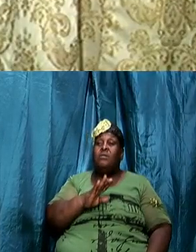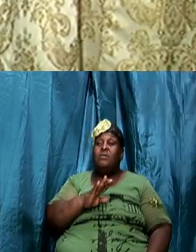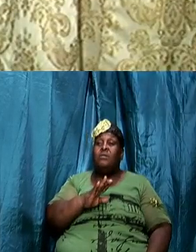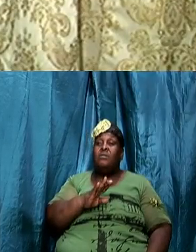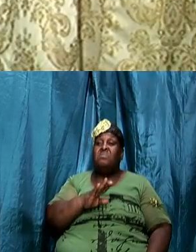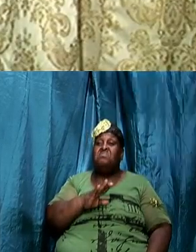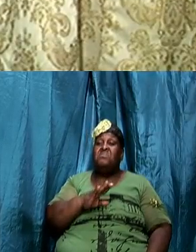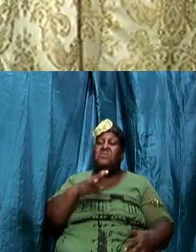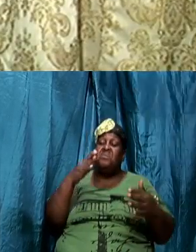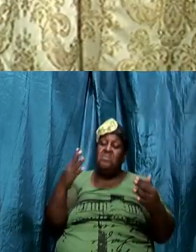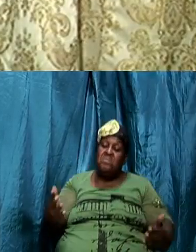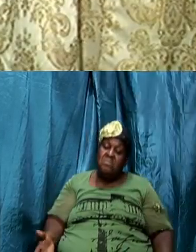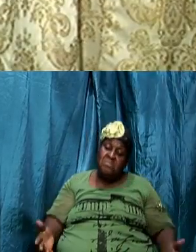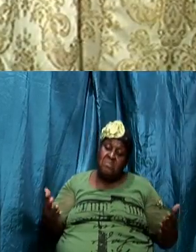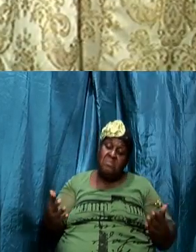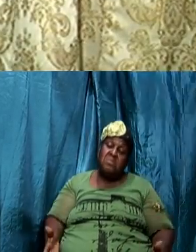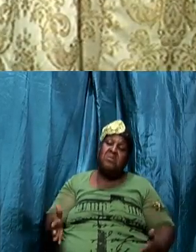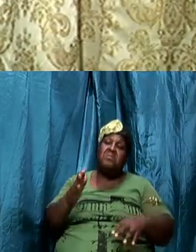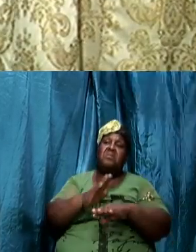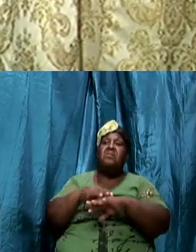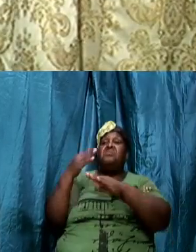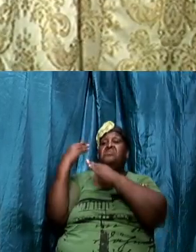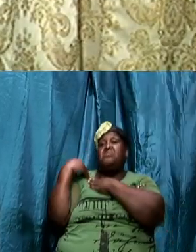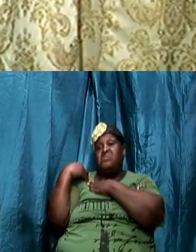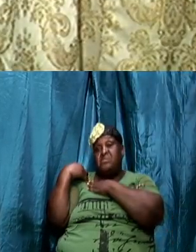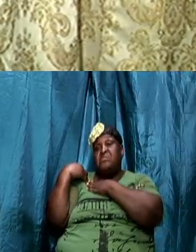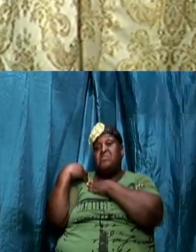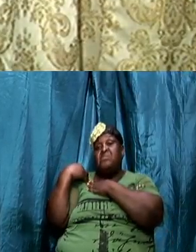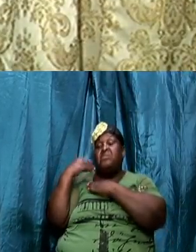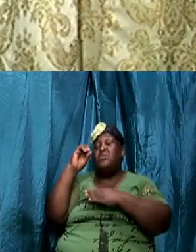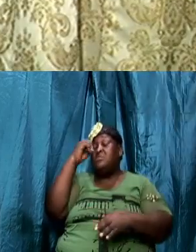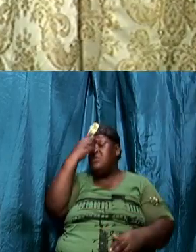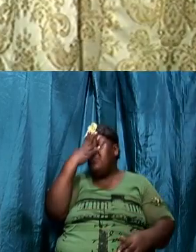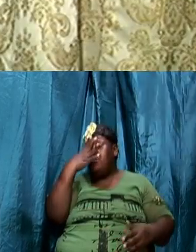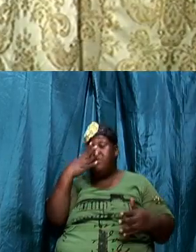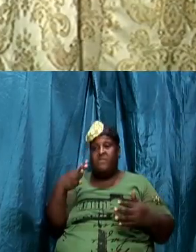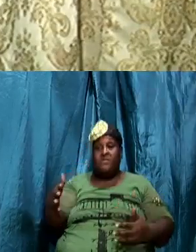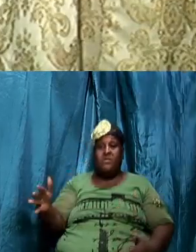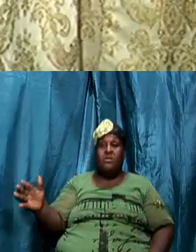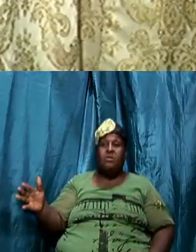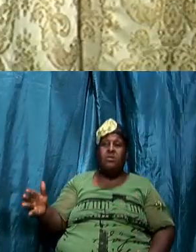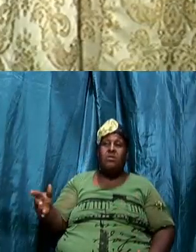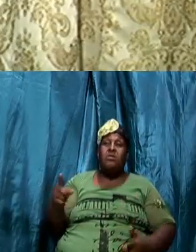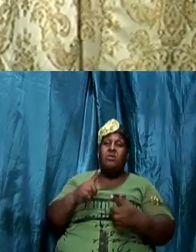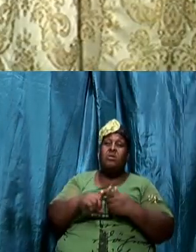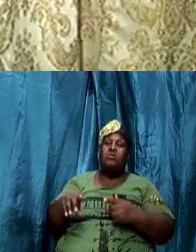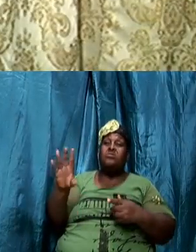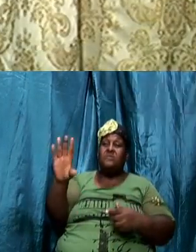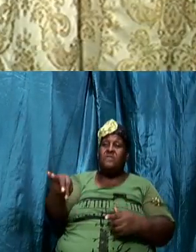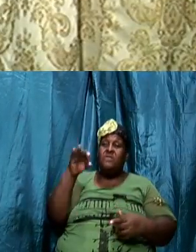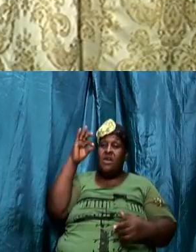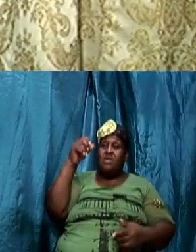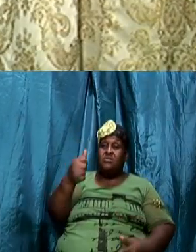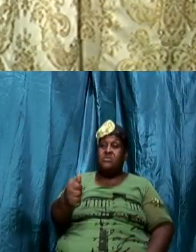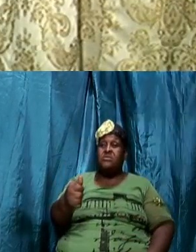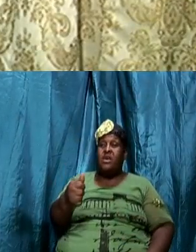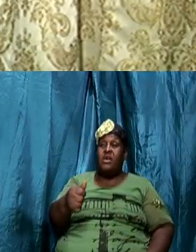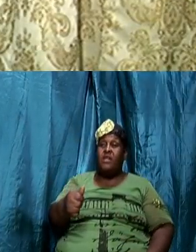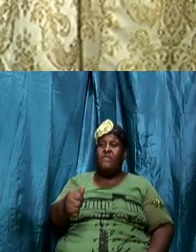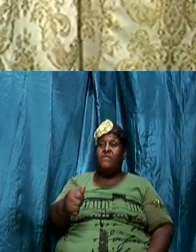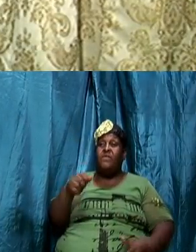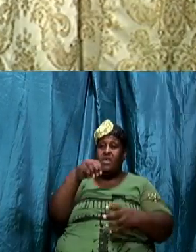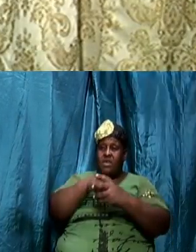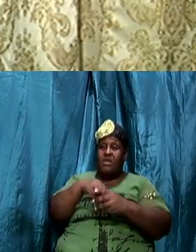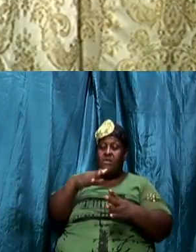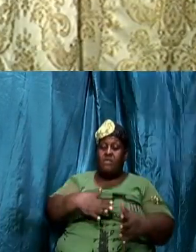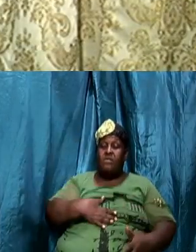on the shoulder of any Christian. It is a beautiful thing to find ourselves smack in the